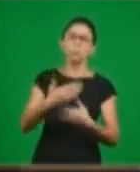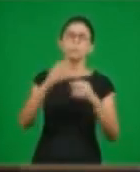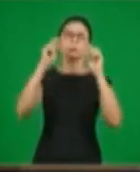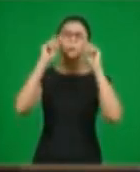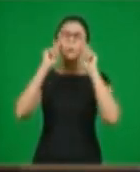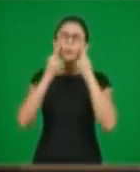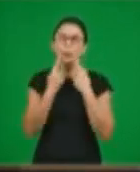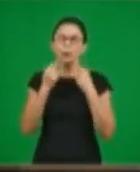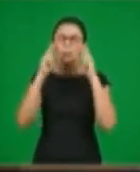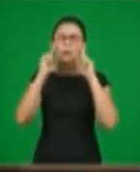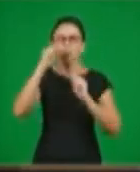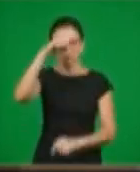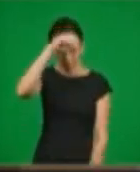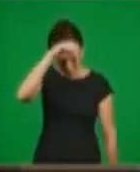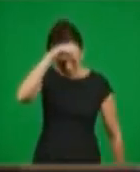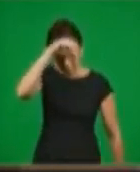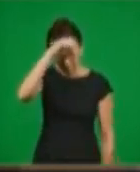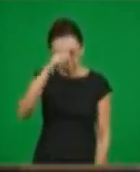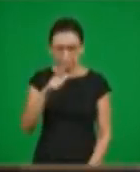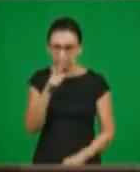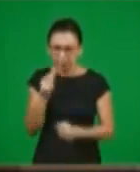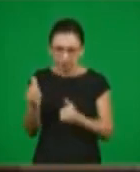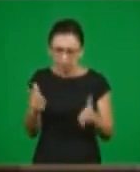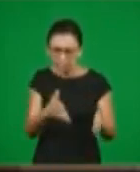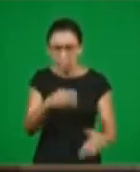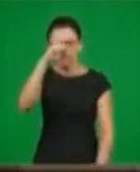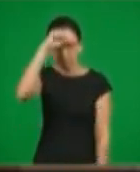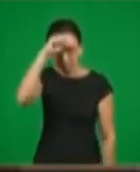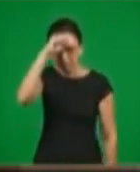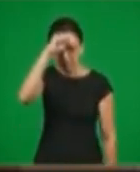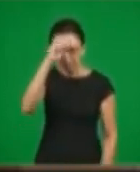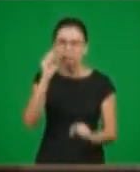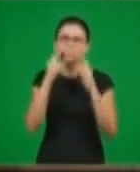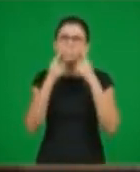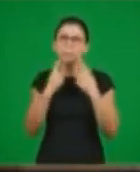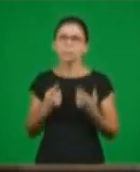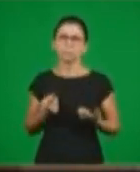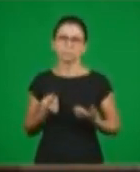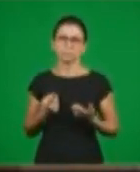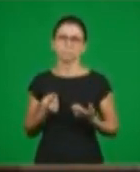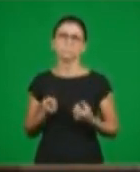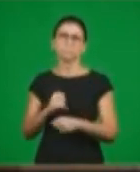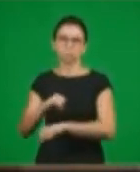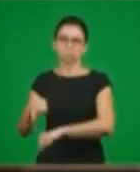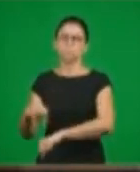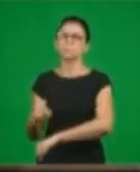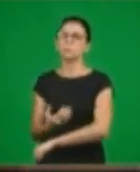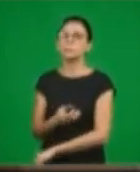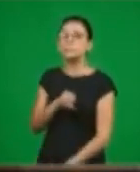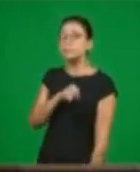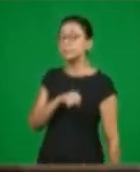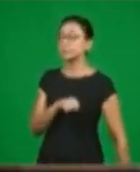go to the walls, cries. Let's go to the rivers and cry because of Jerusalem.